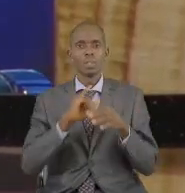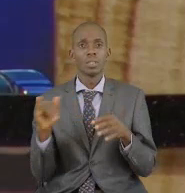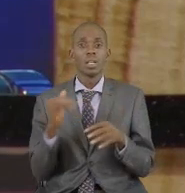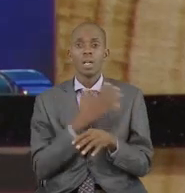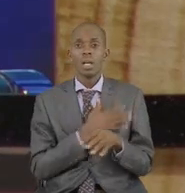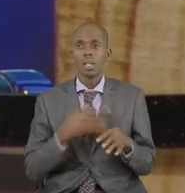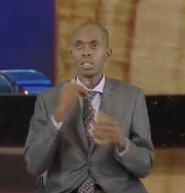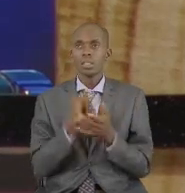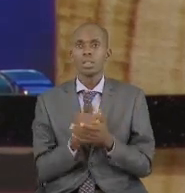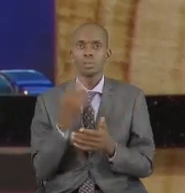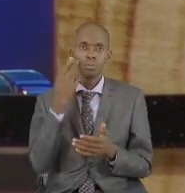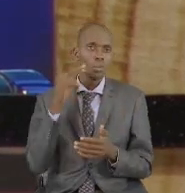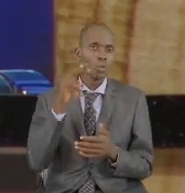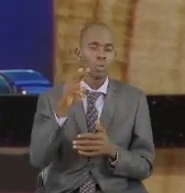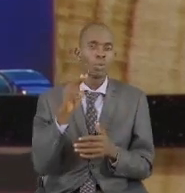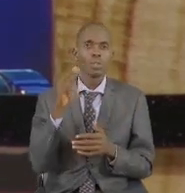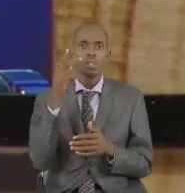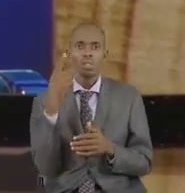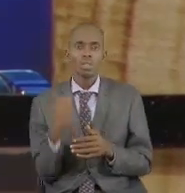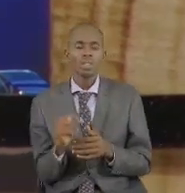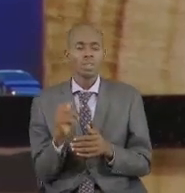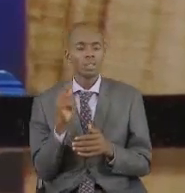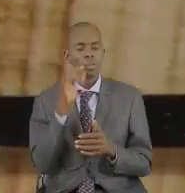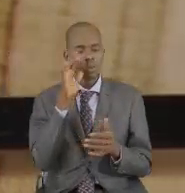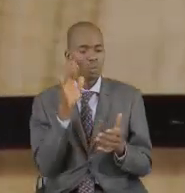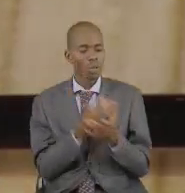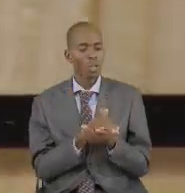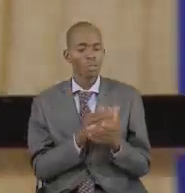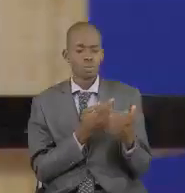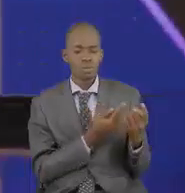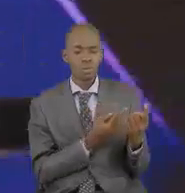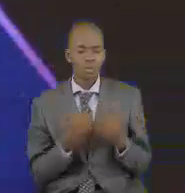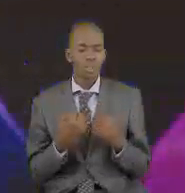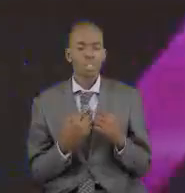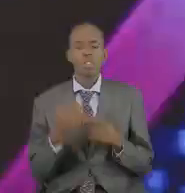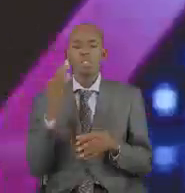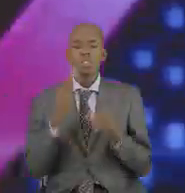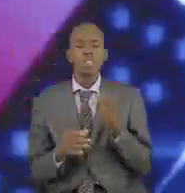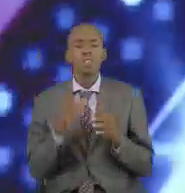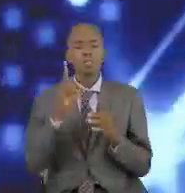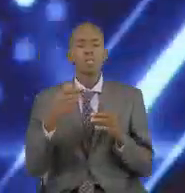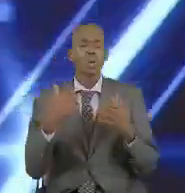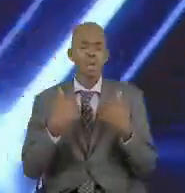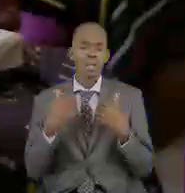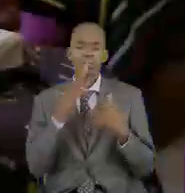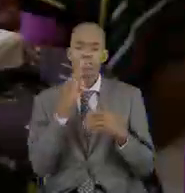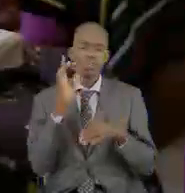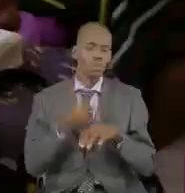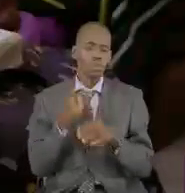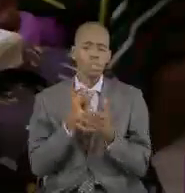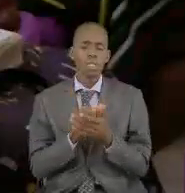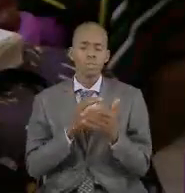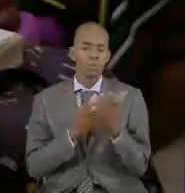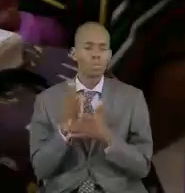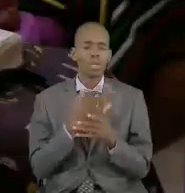behold a cry, the bridegroom cometh. If you have been taught that truth, as the truth is